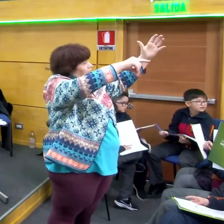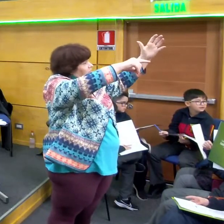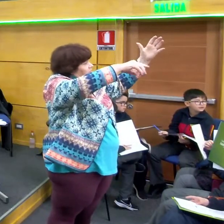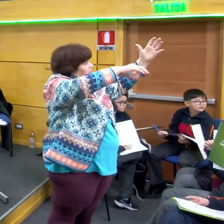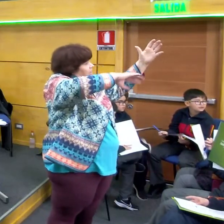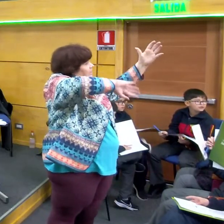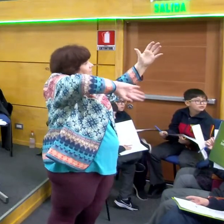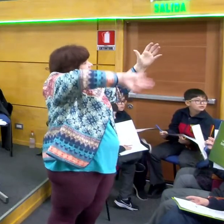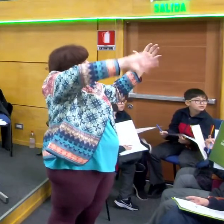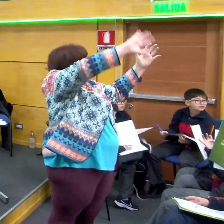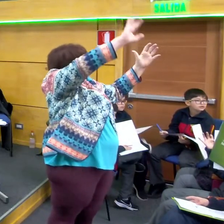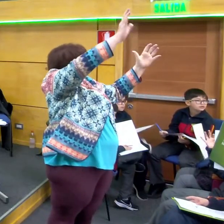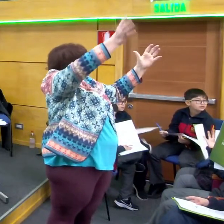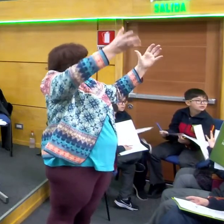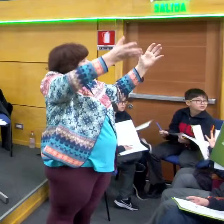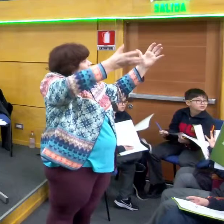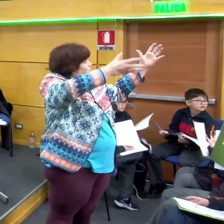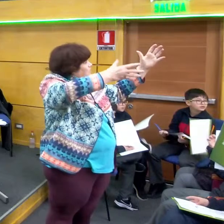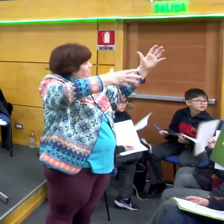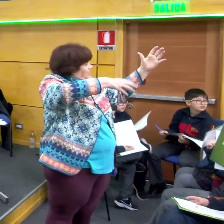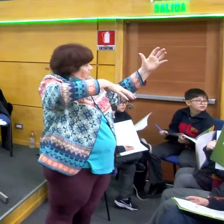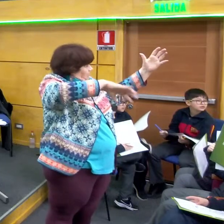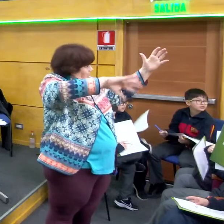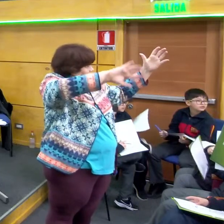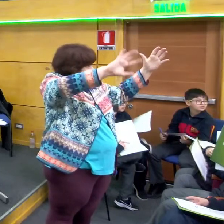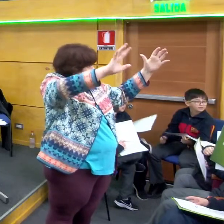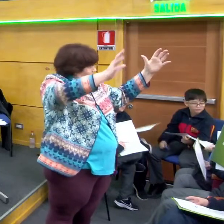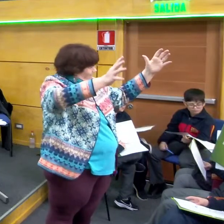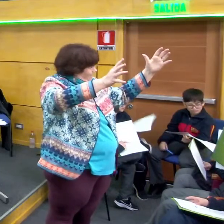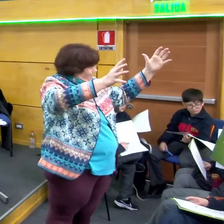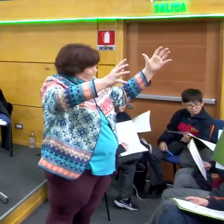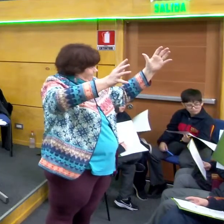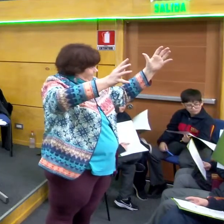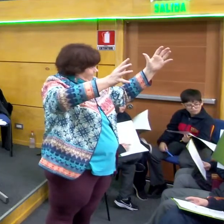you circle, your voice should be changing.